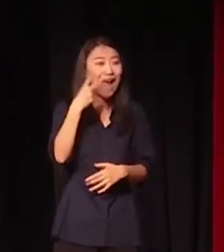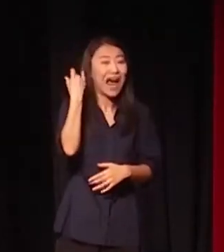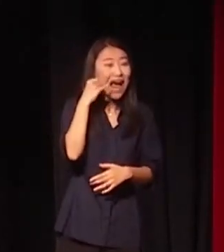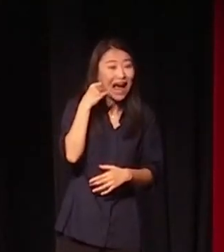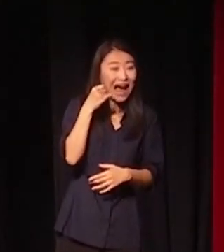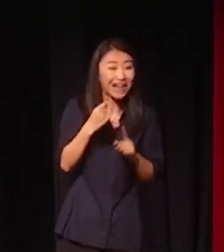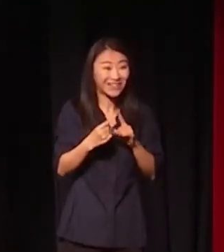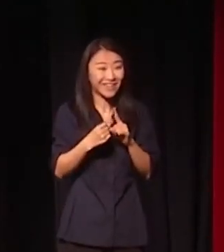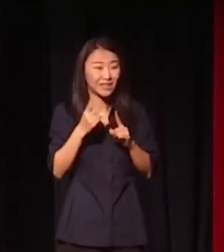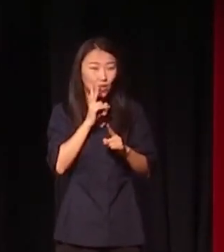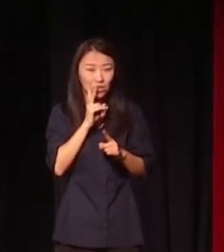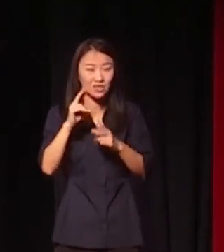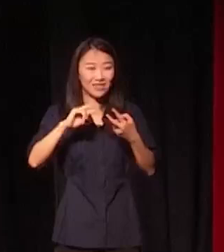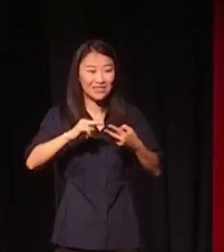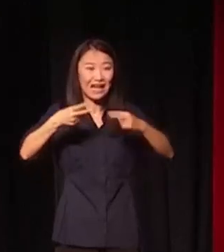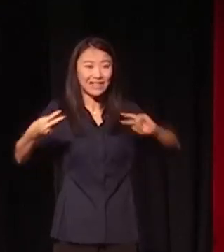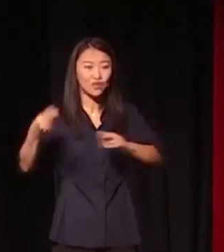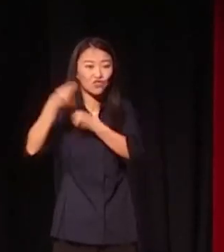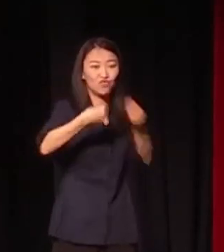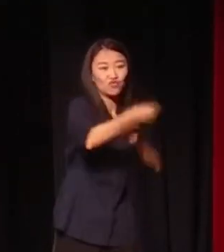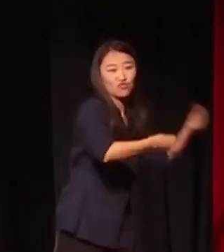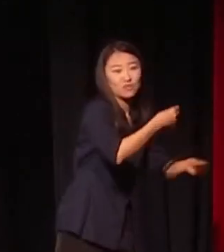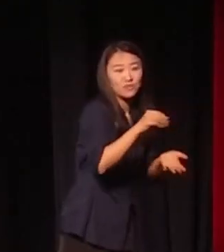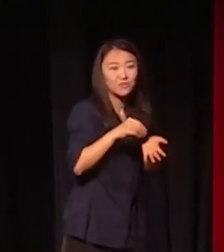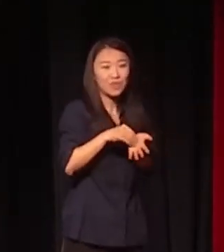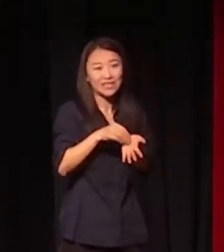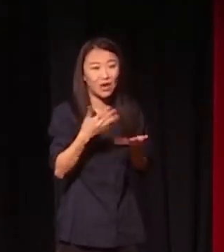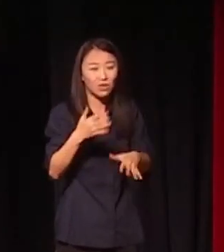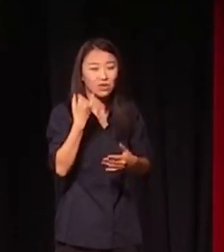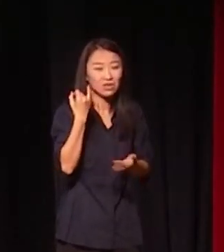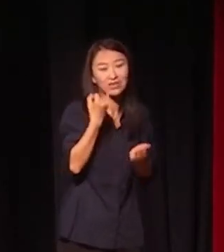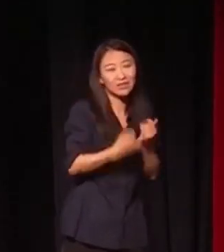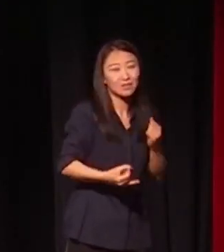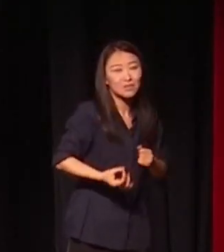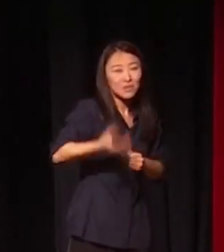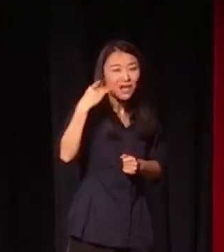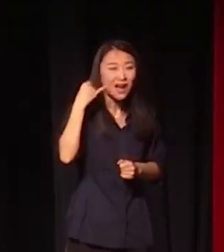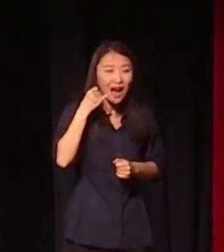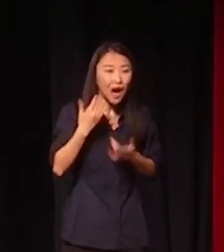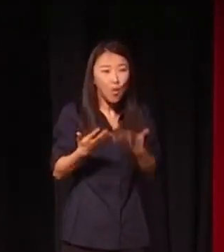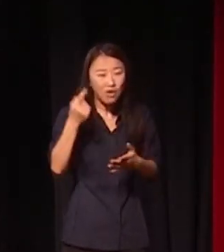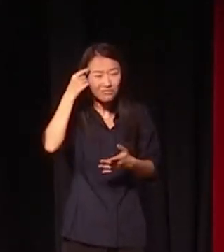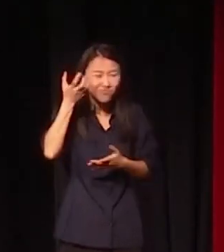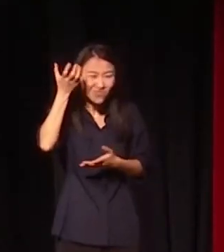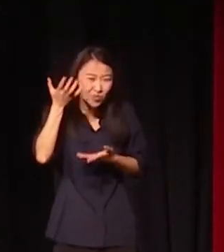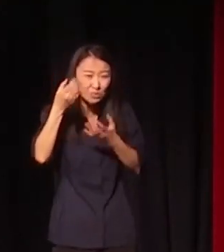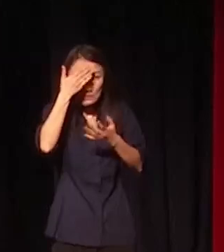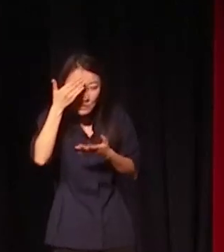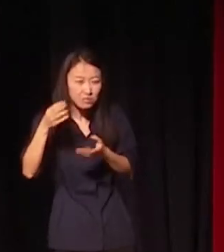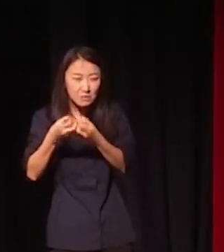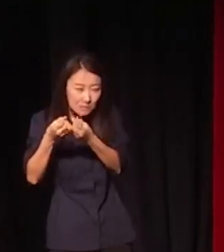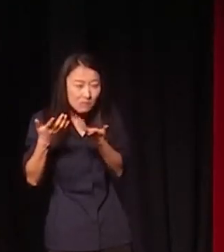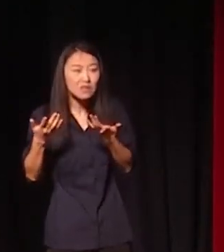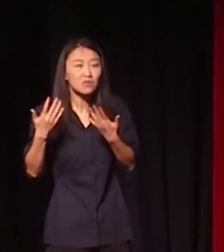And there's lots of reasons why people are born deaf or become deaf. So at a family event, children